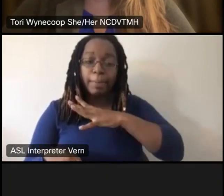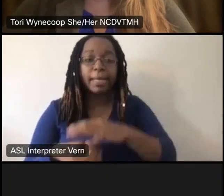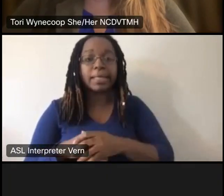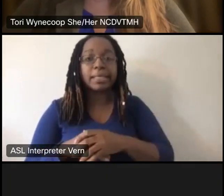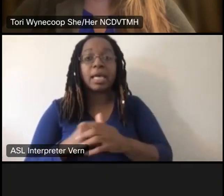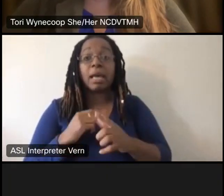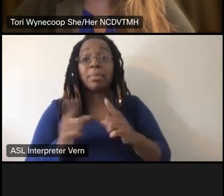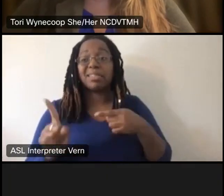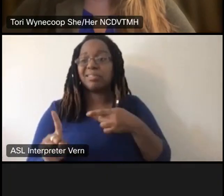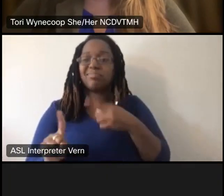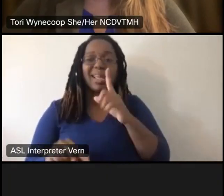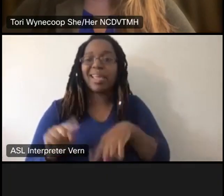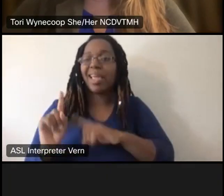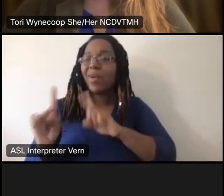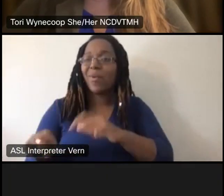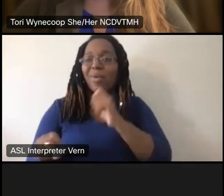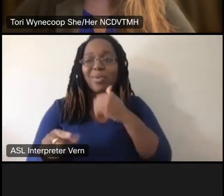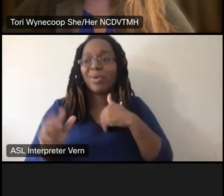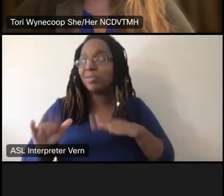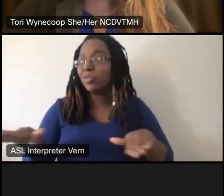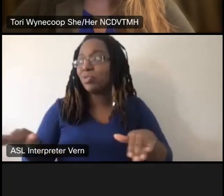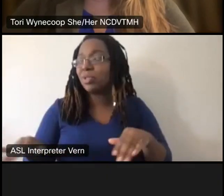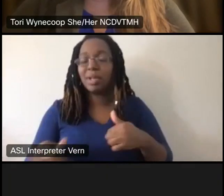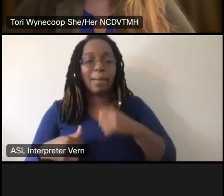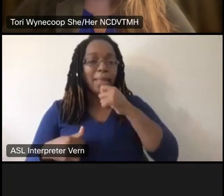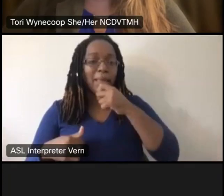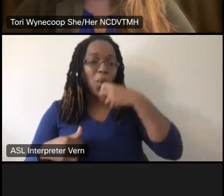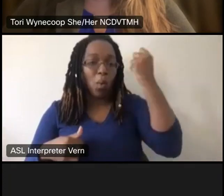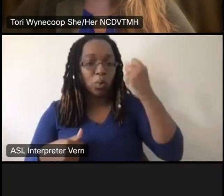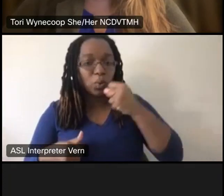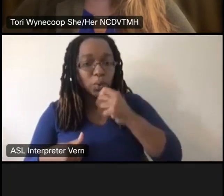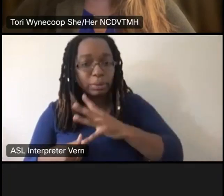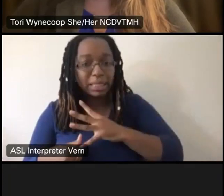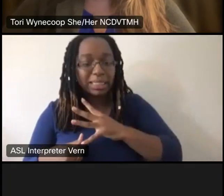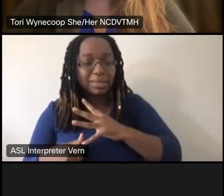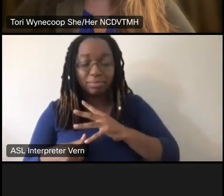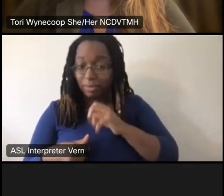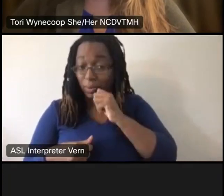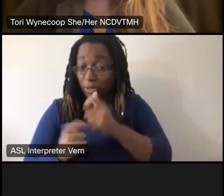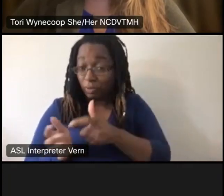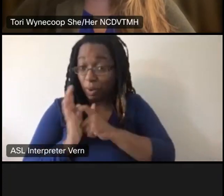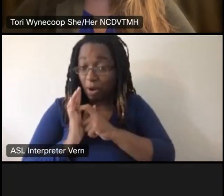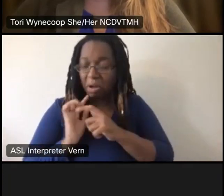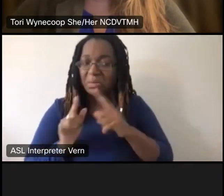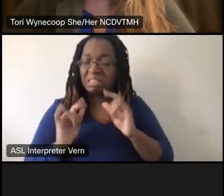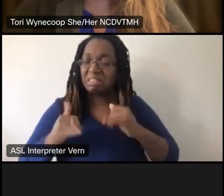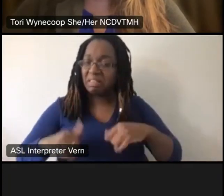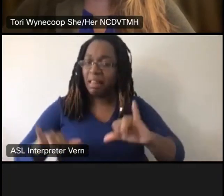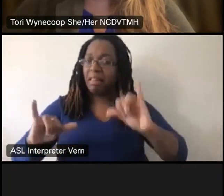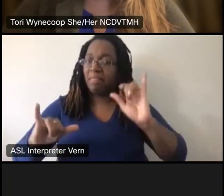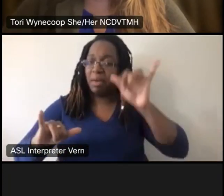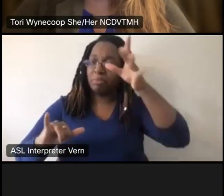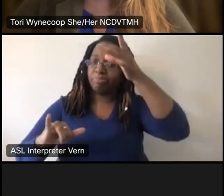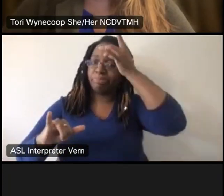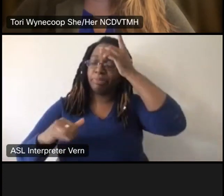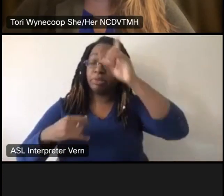I don't have children, although that was not a requirement. So we decided to make a lot of changes to that once we got more of that feedback.